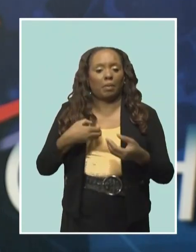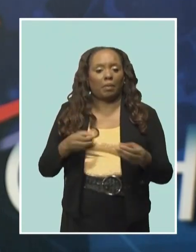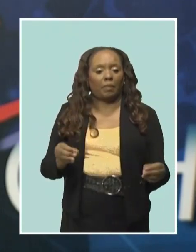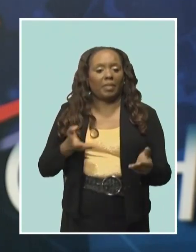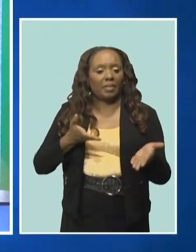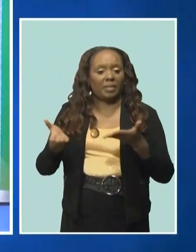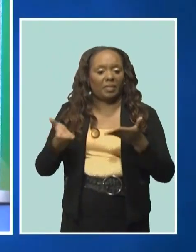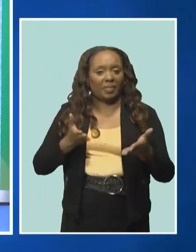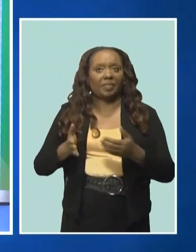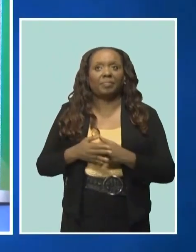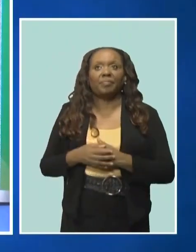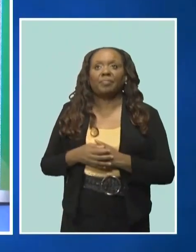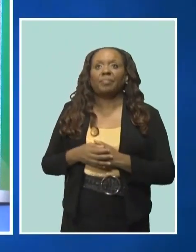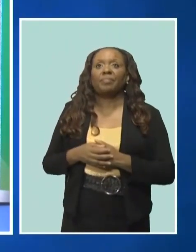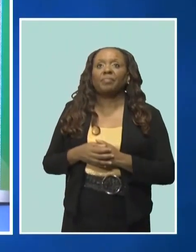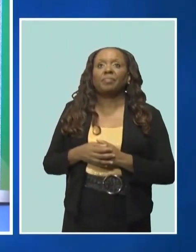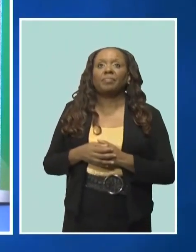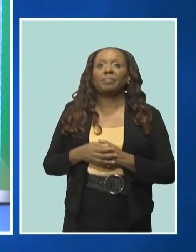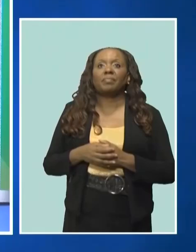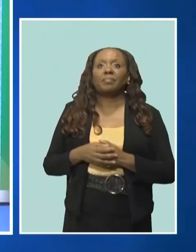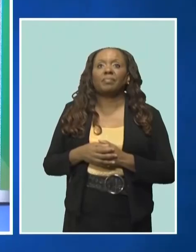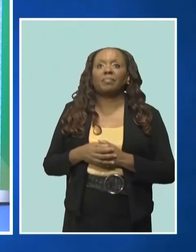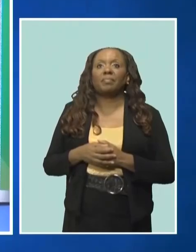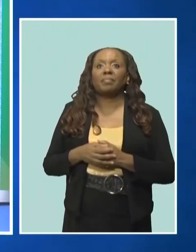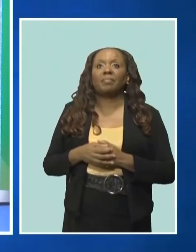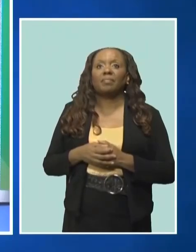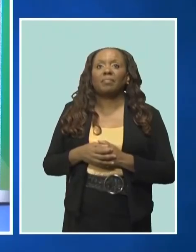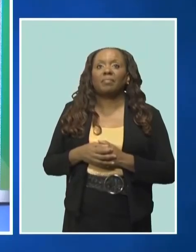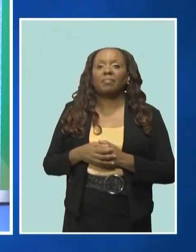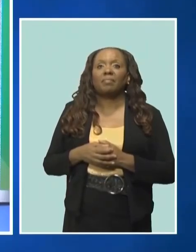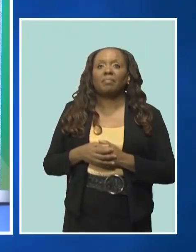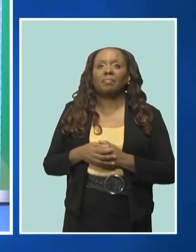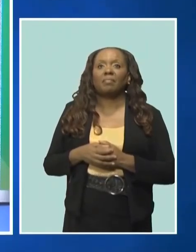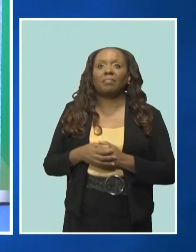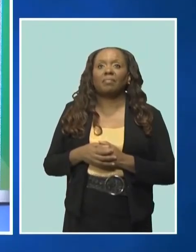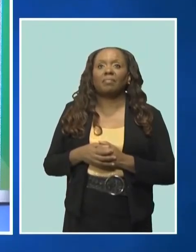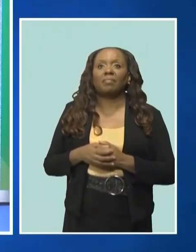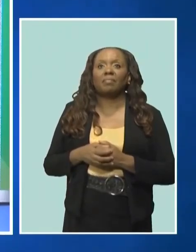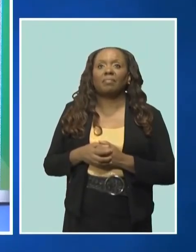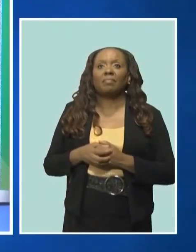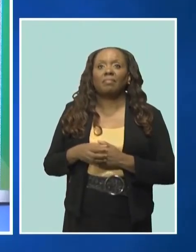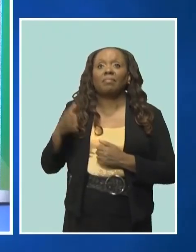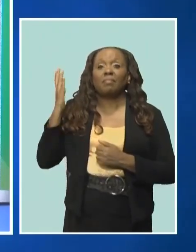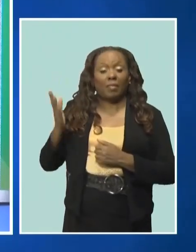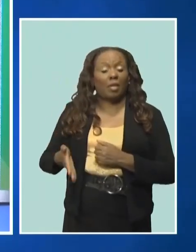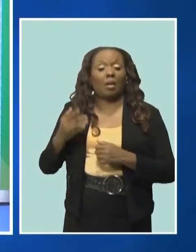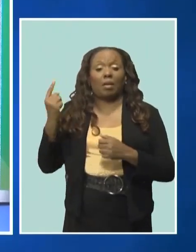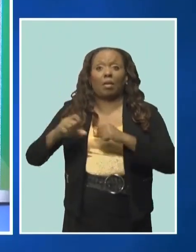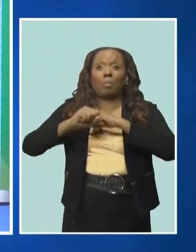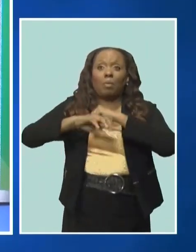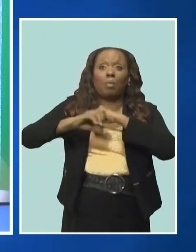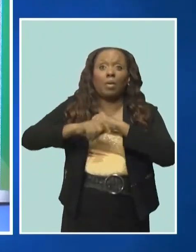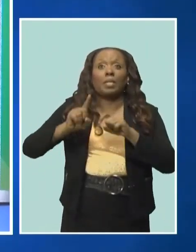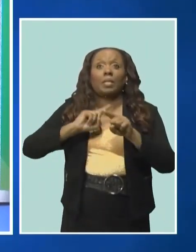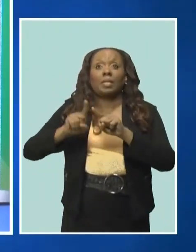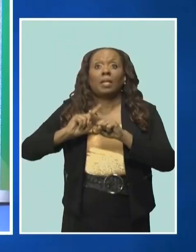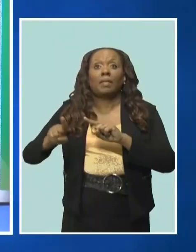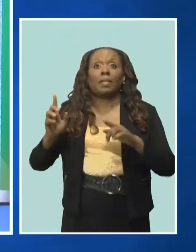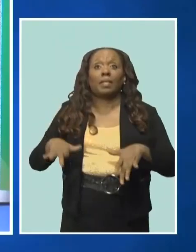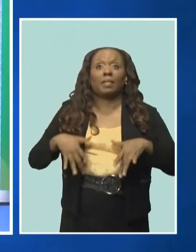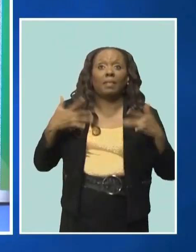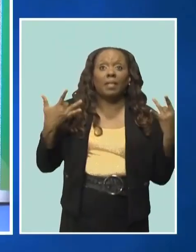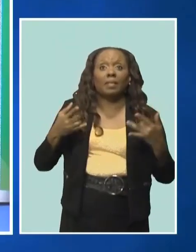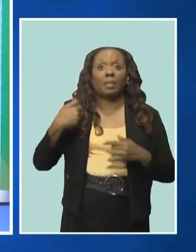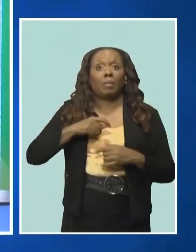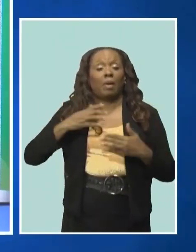The service is exclusive to mobile partners that are promoters of various events. We are pleased to launch this service